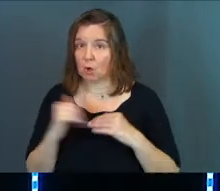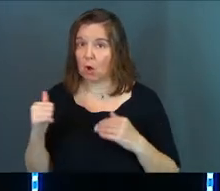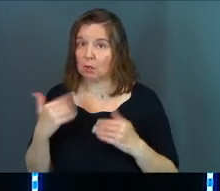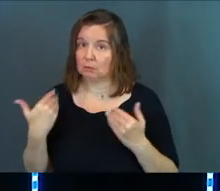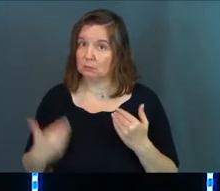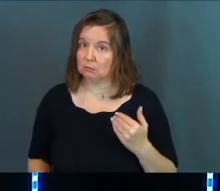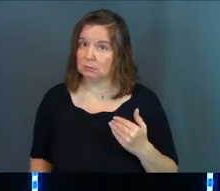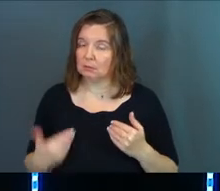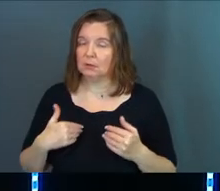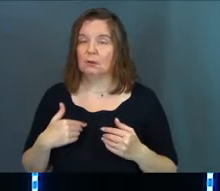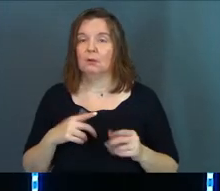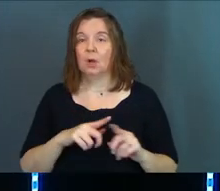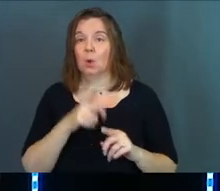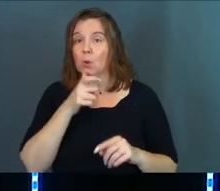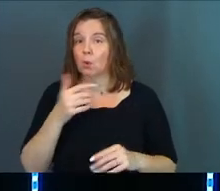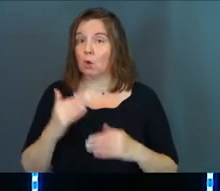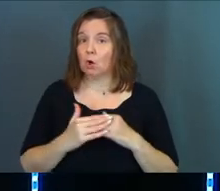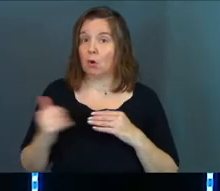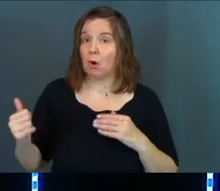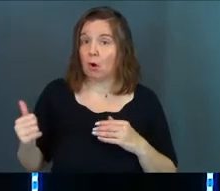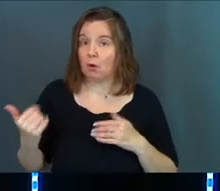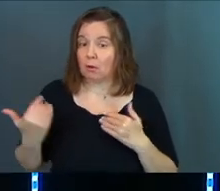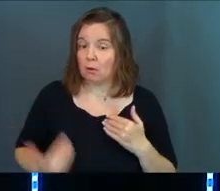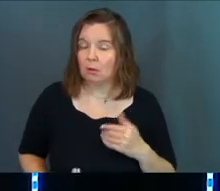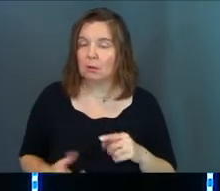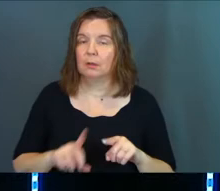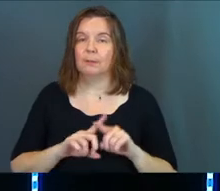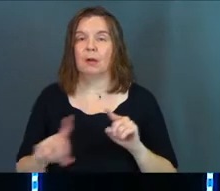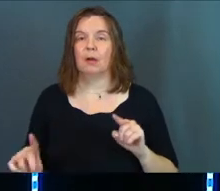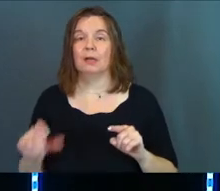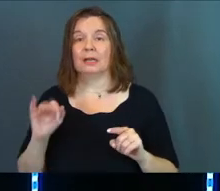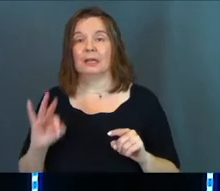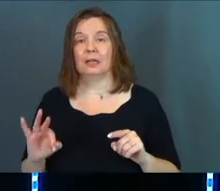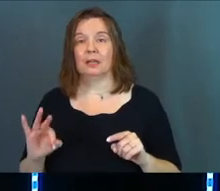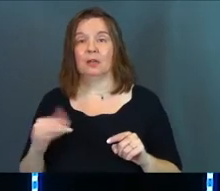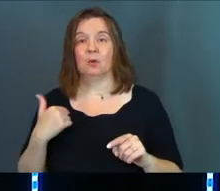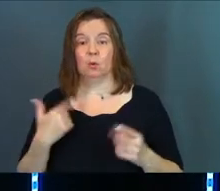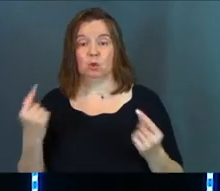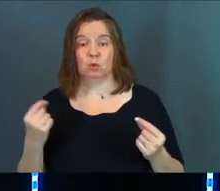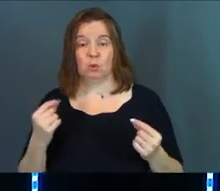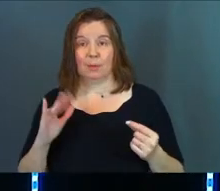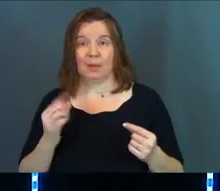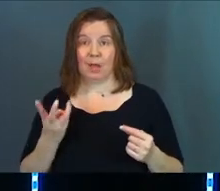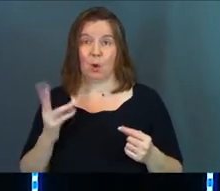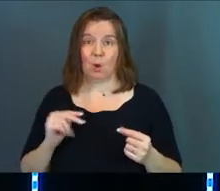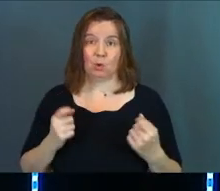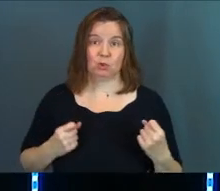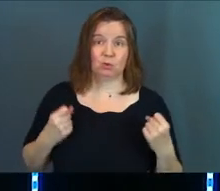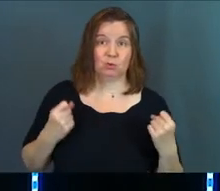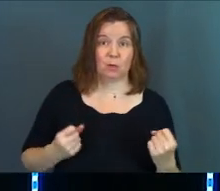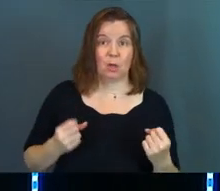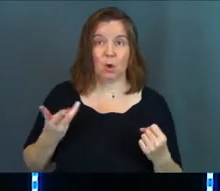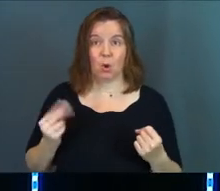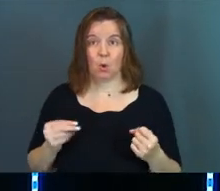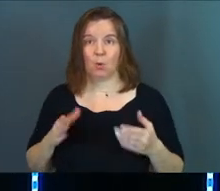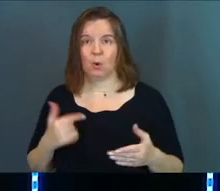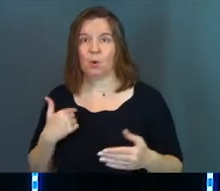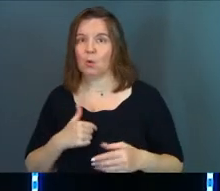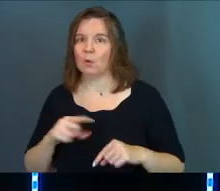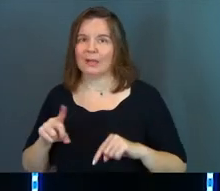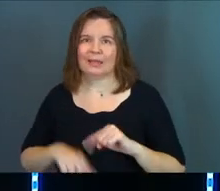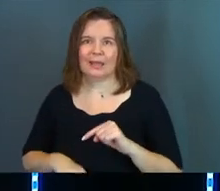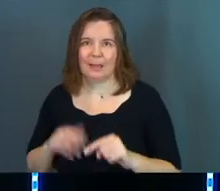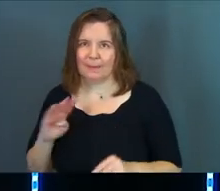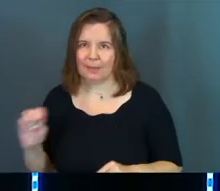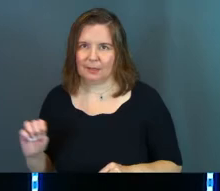to be. And not only who we're called to be, but if we're doing it by our own strength in our own way, who we